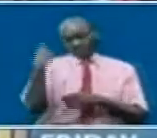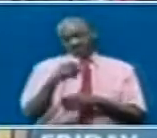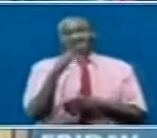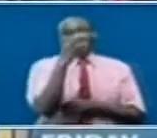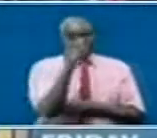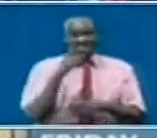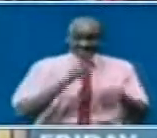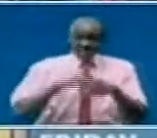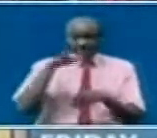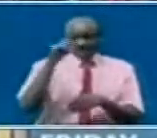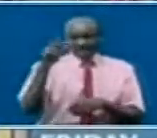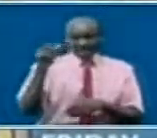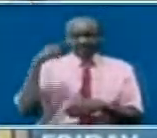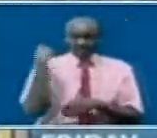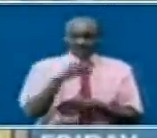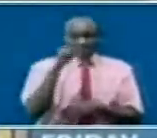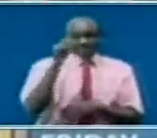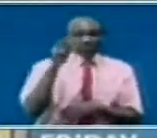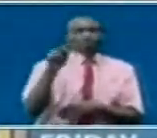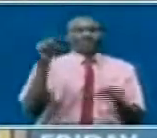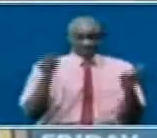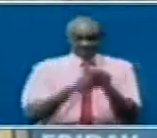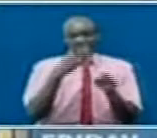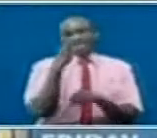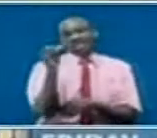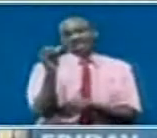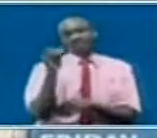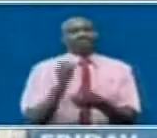Malava blinded Tetu Girls by the same margin.